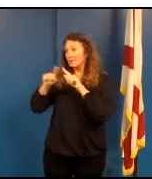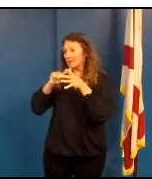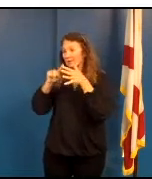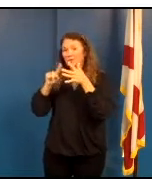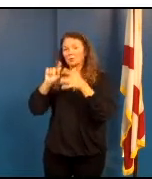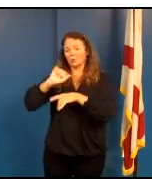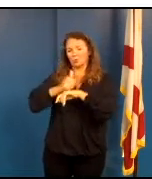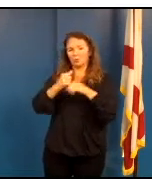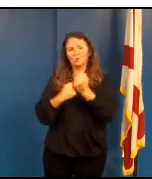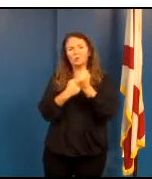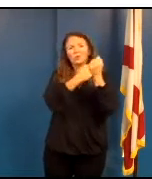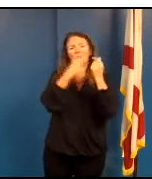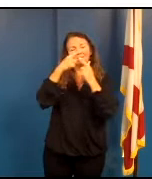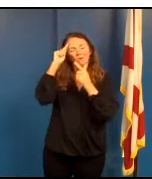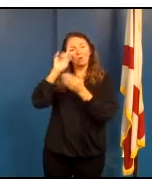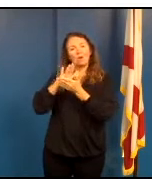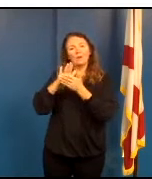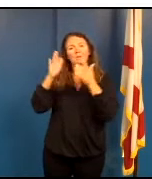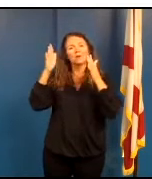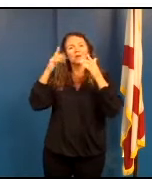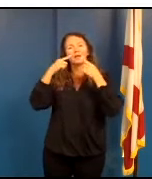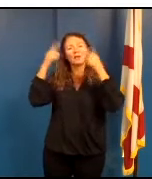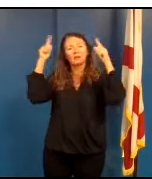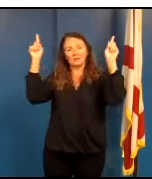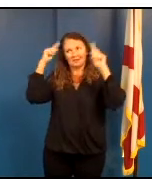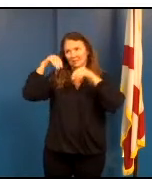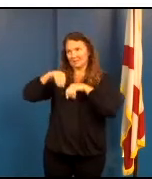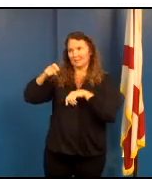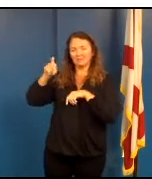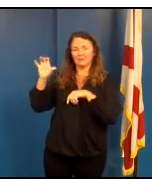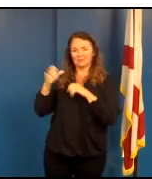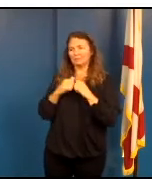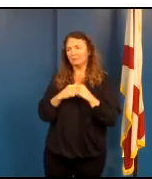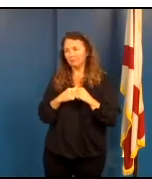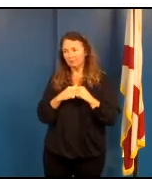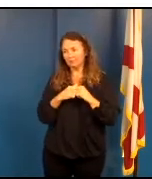pillar of academic excellence here at St. Petersburg College.